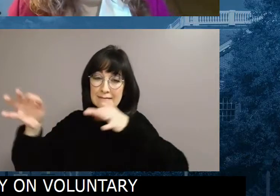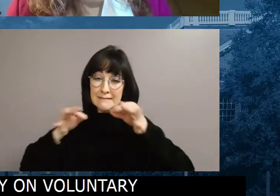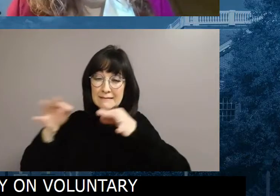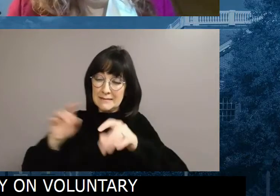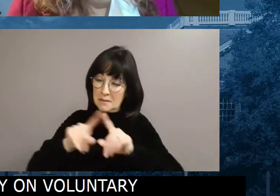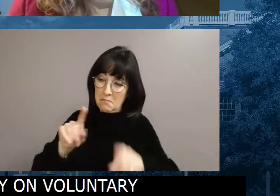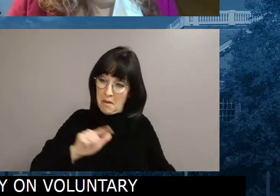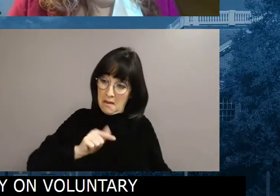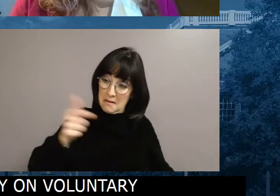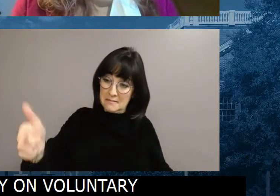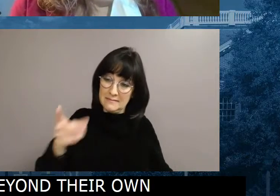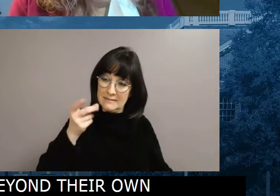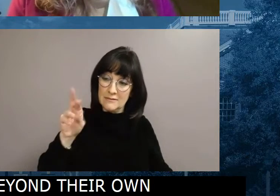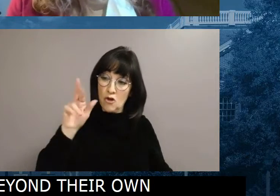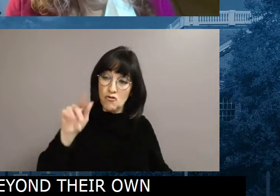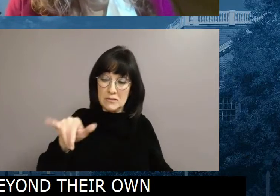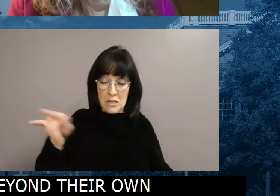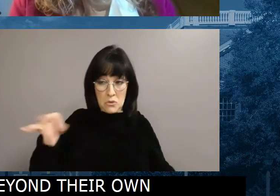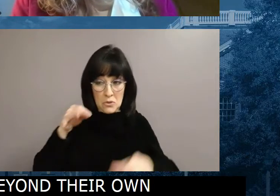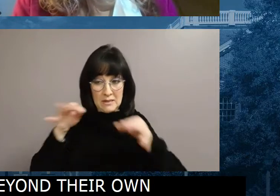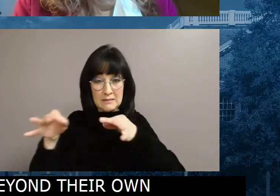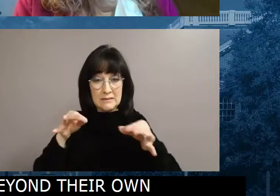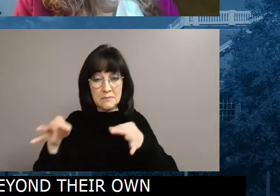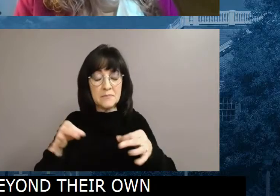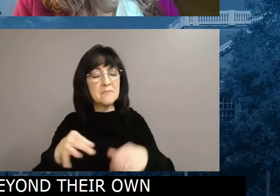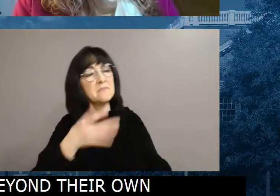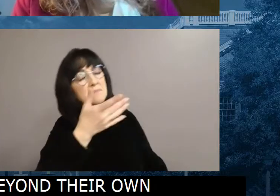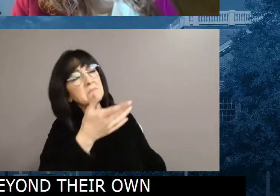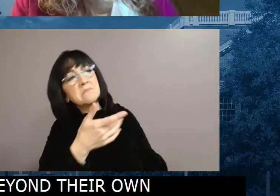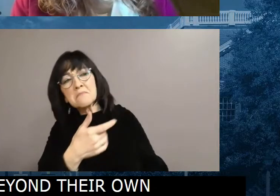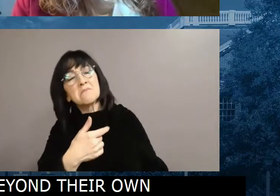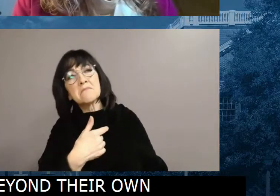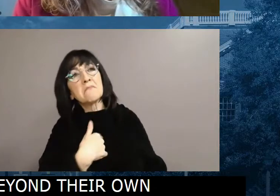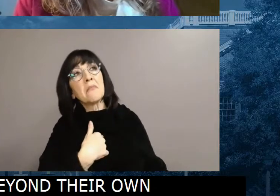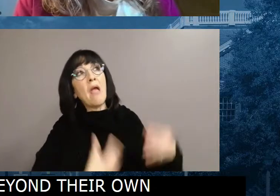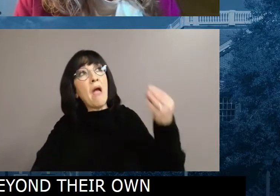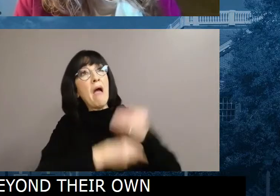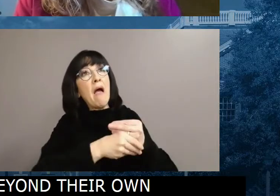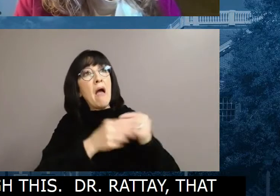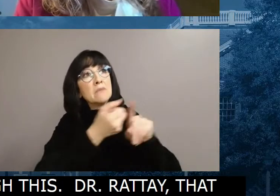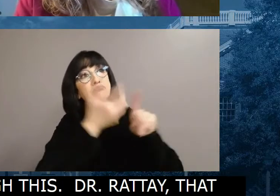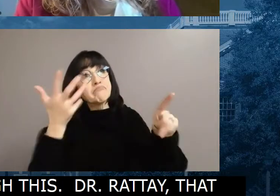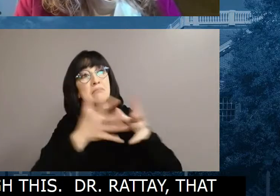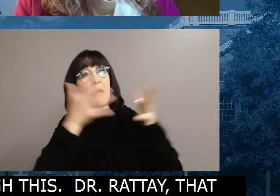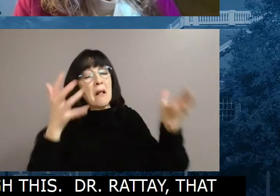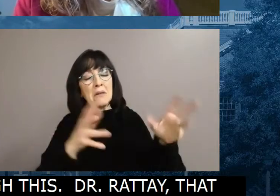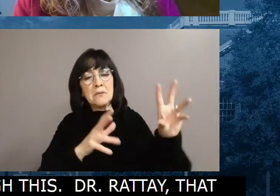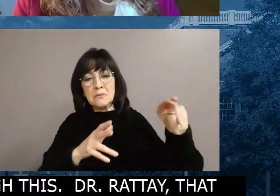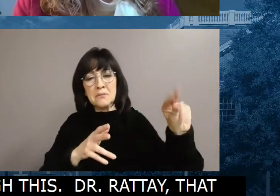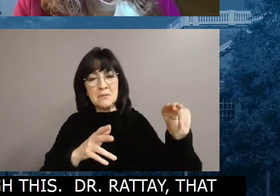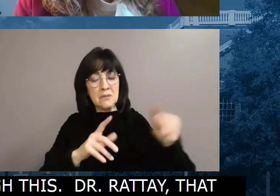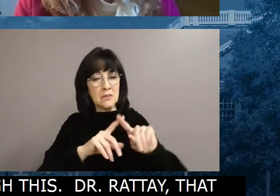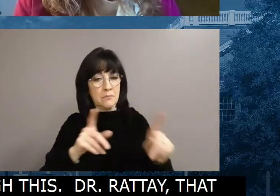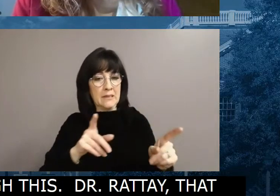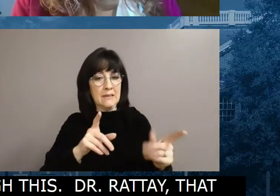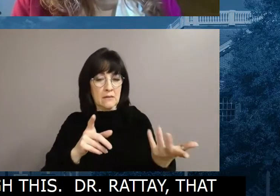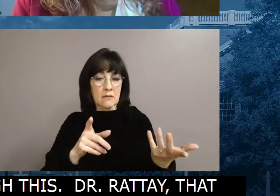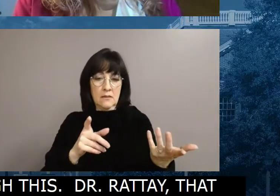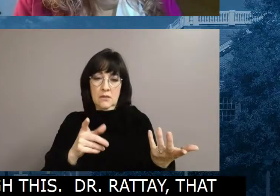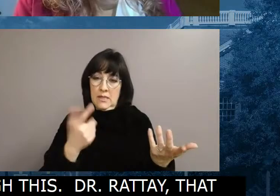to add, but I'll add a little bit about what we're doing with contact tracing. And we do ask these questions now. Have you been